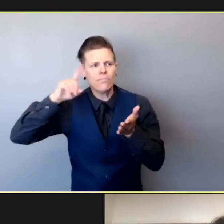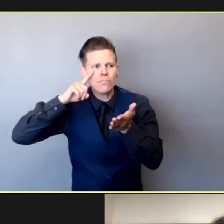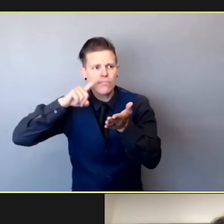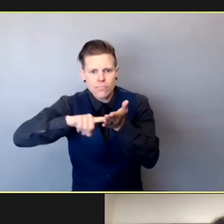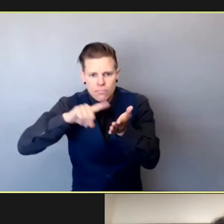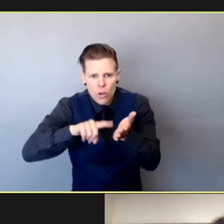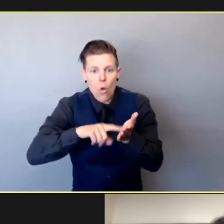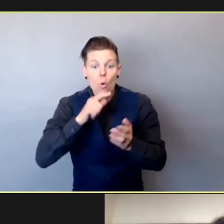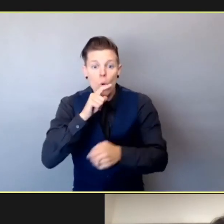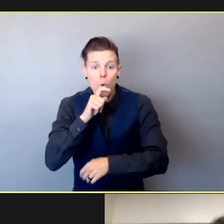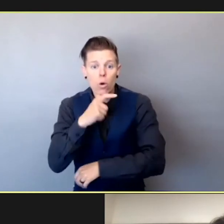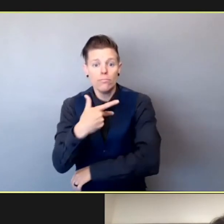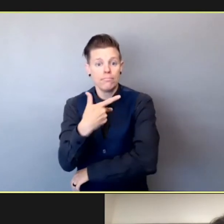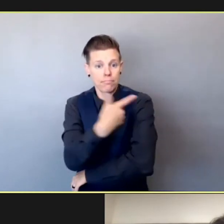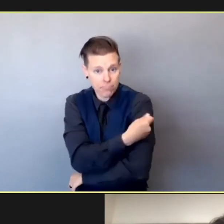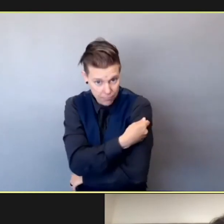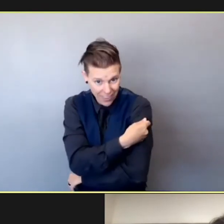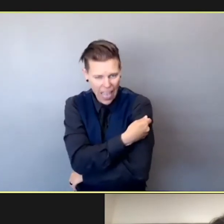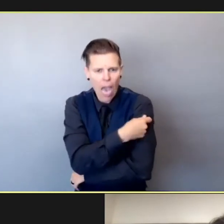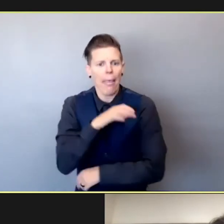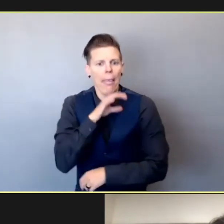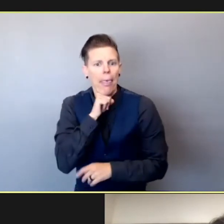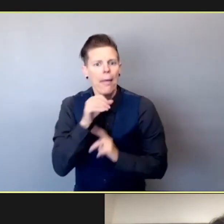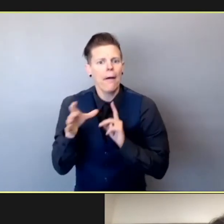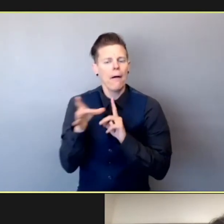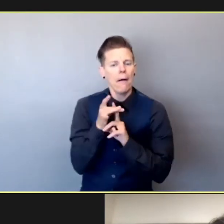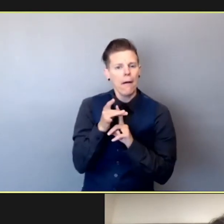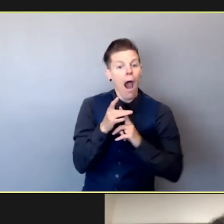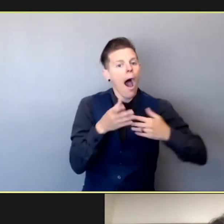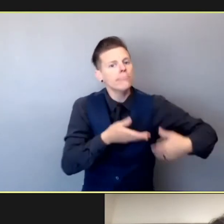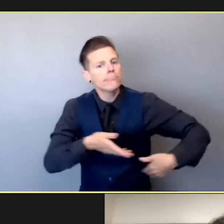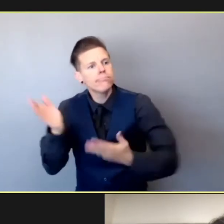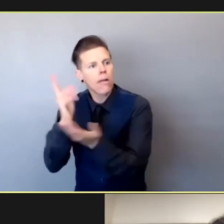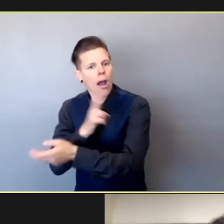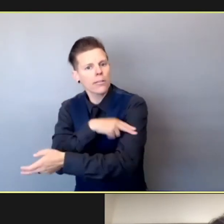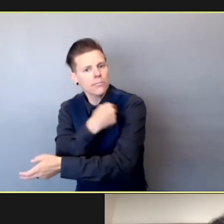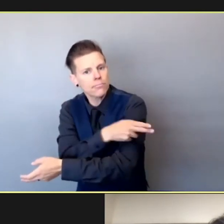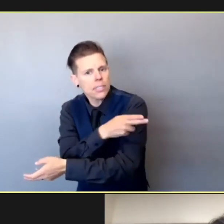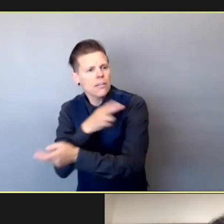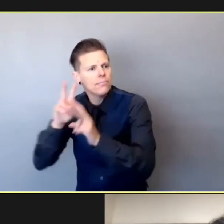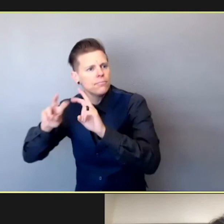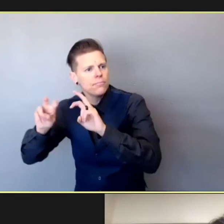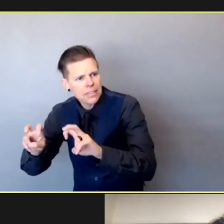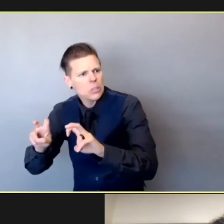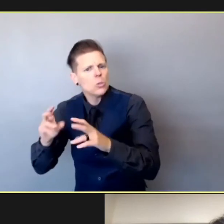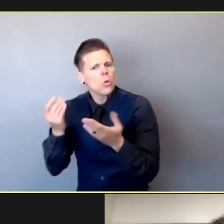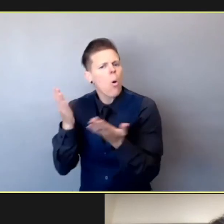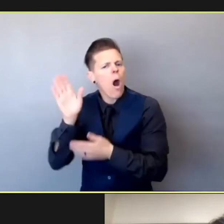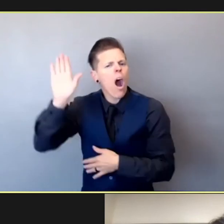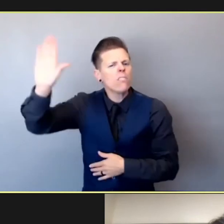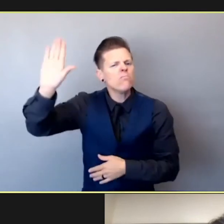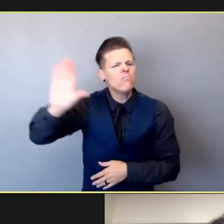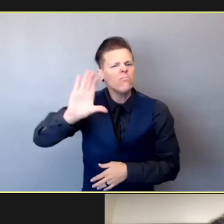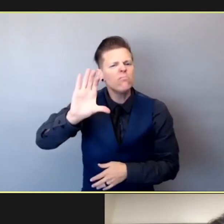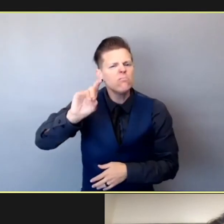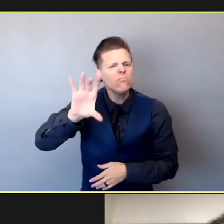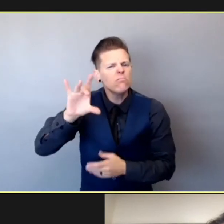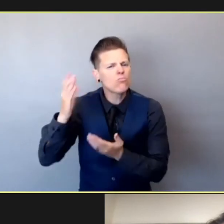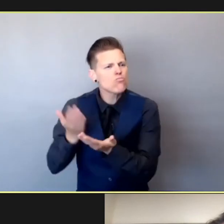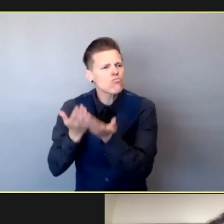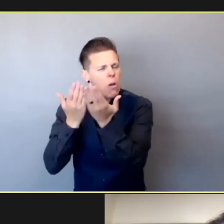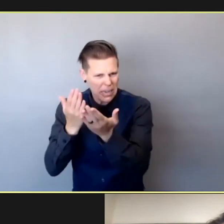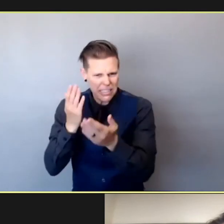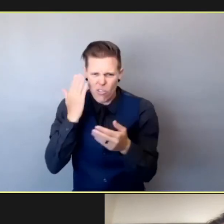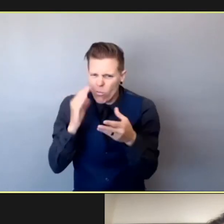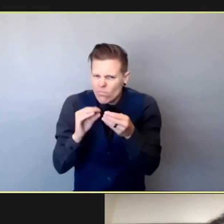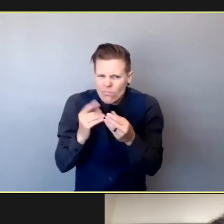I asked Dr. Christine Ross, and she said the state was following the CDC guidelines. In our press conference 2 weeks ago, Dr. Scrase, I believe